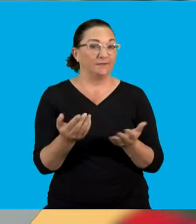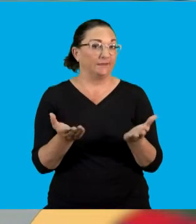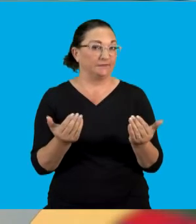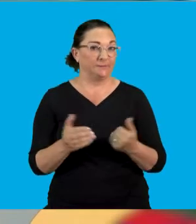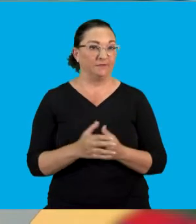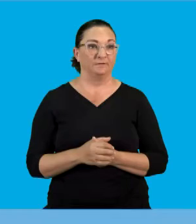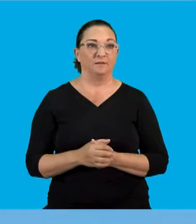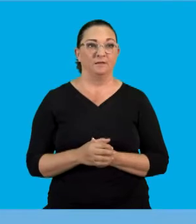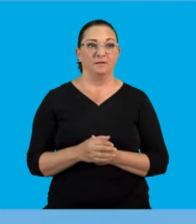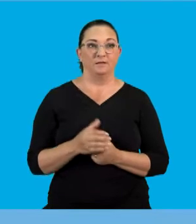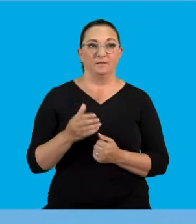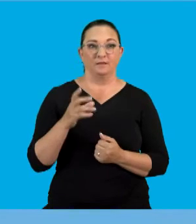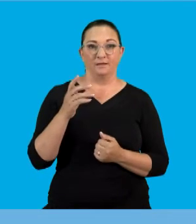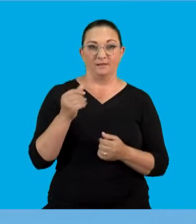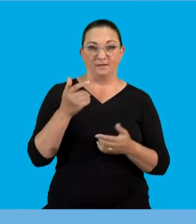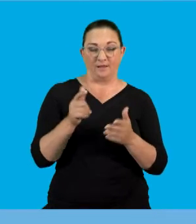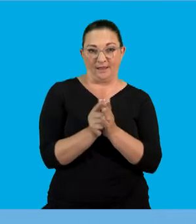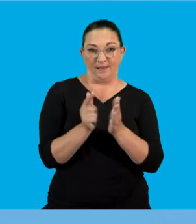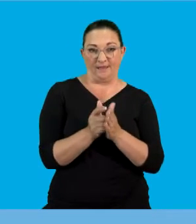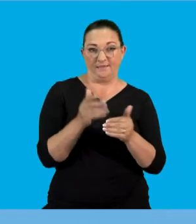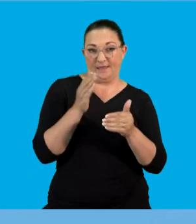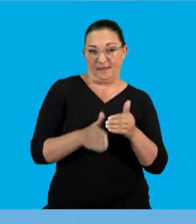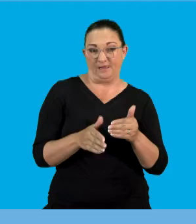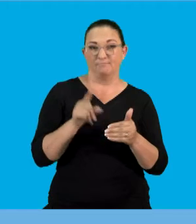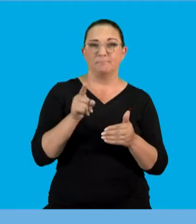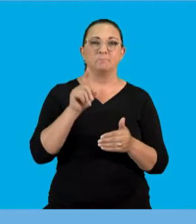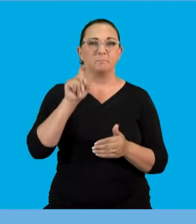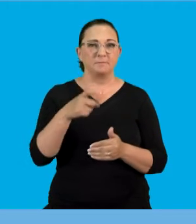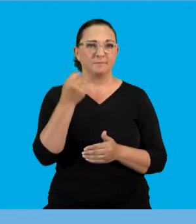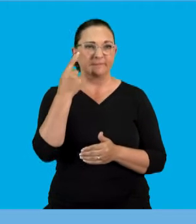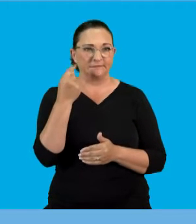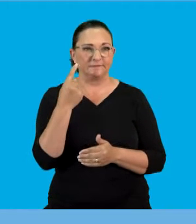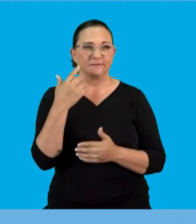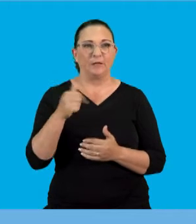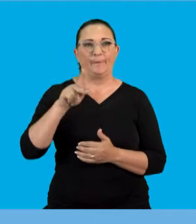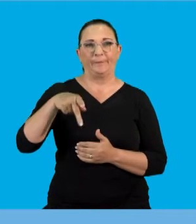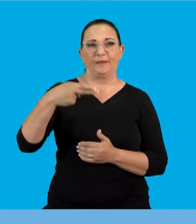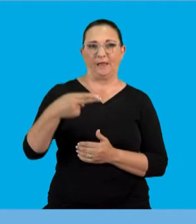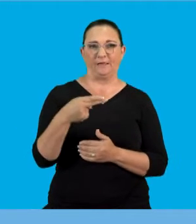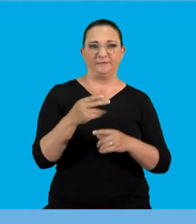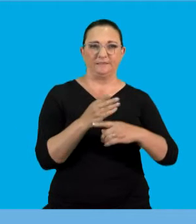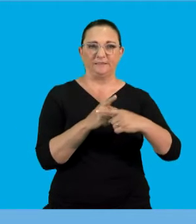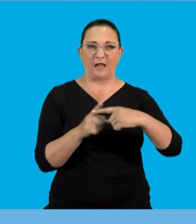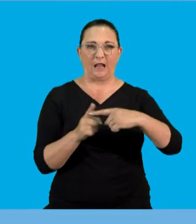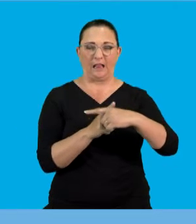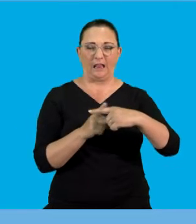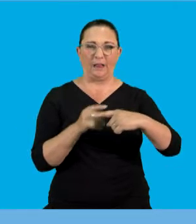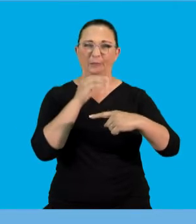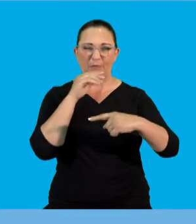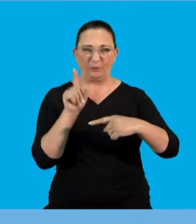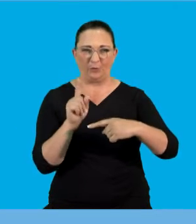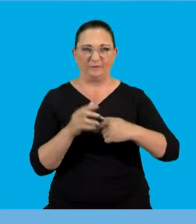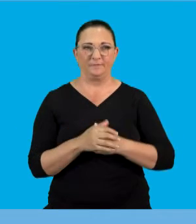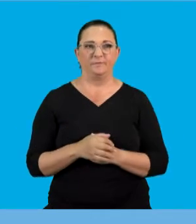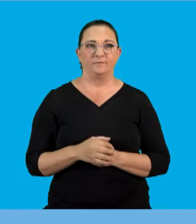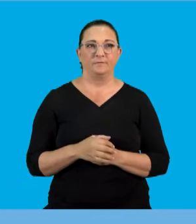expecting from you. That number one, by the end of the lesson, you should be able to understand what the pH scale refers to.